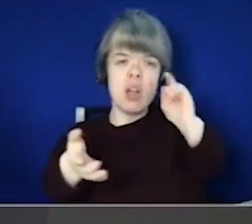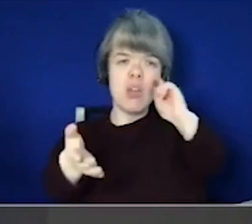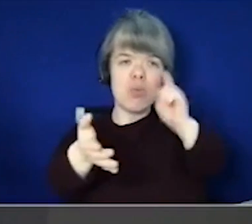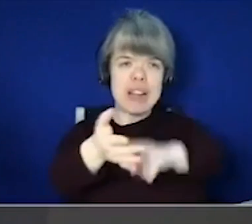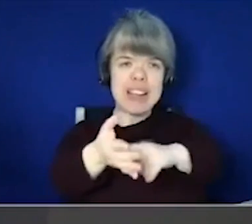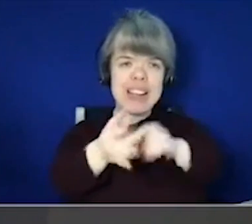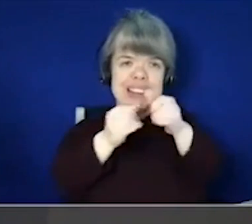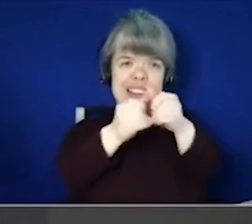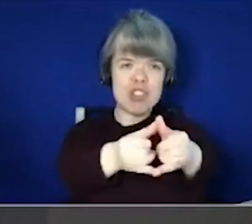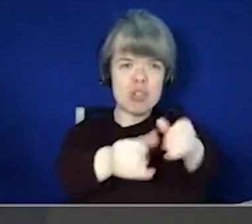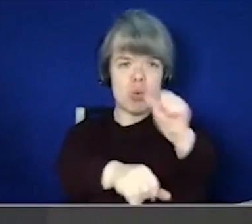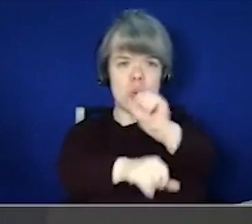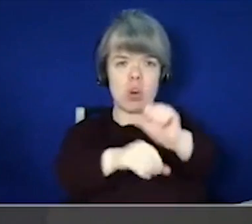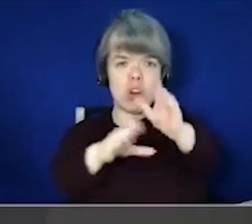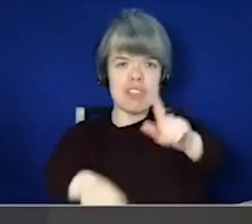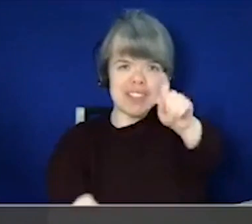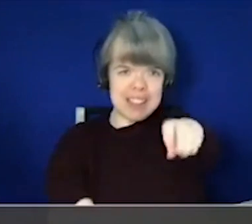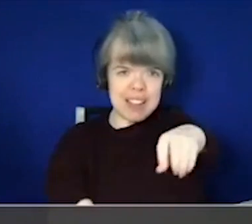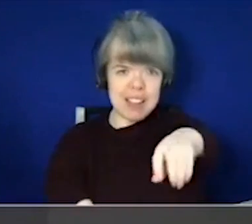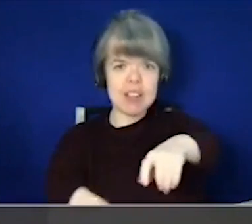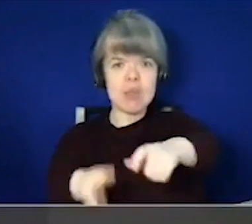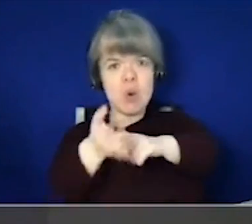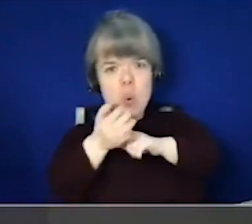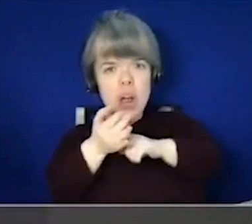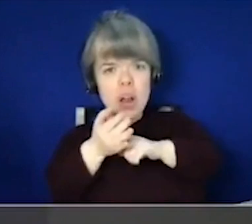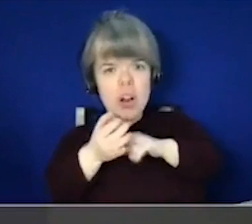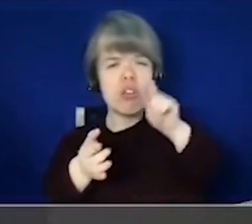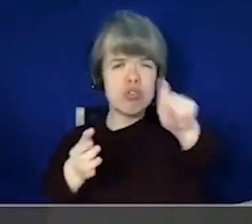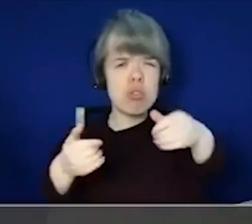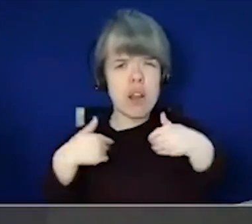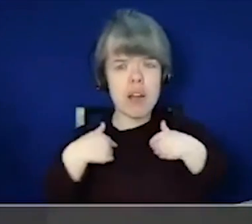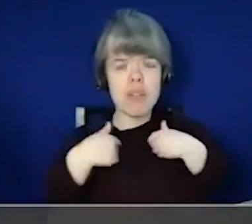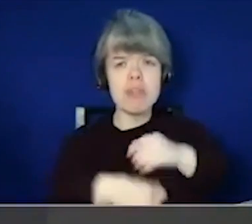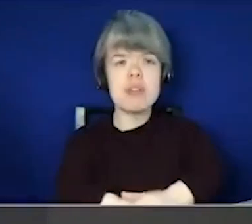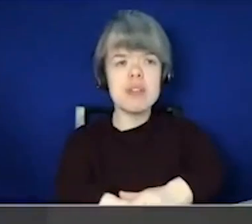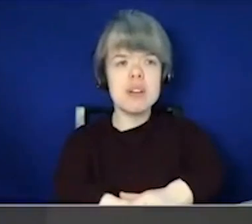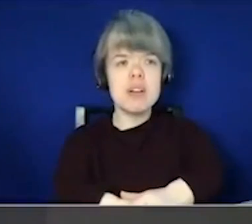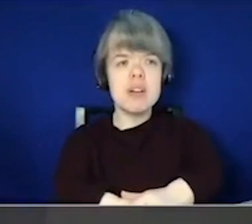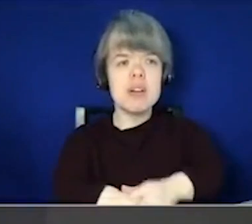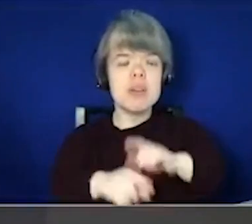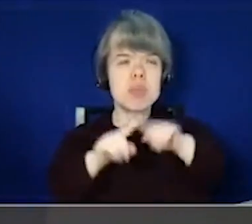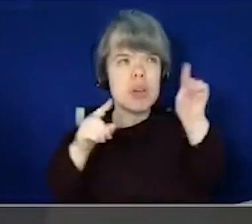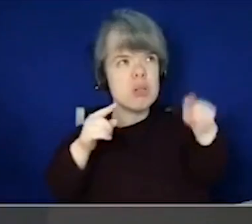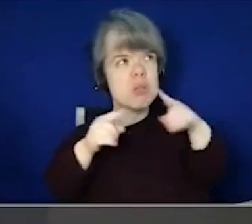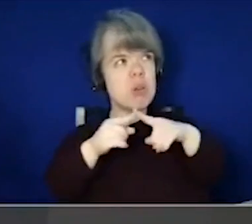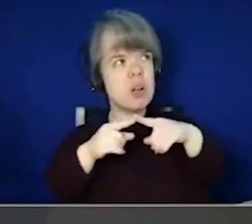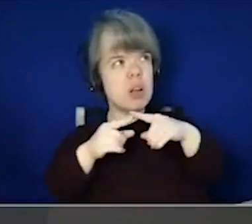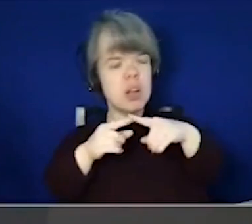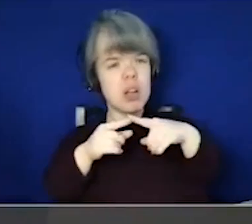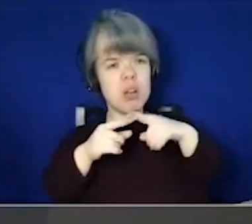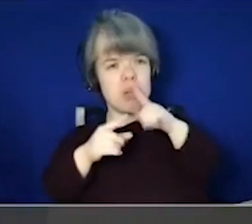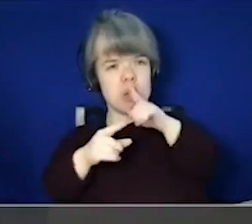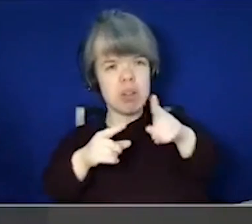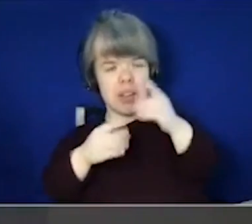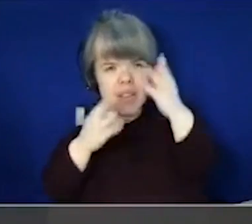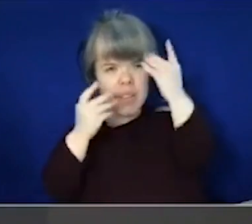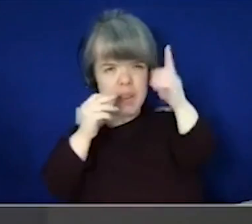voted for a union while they are in collective bargaining. And this is told to me recently, and again, I'm not a